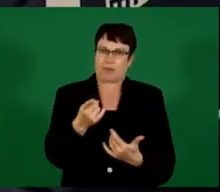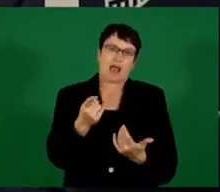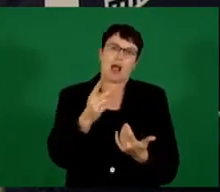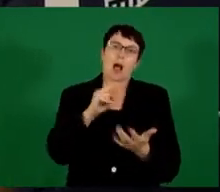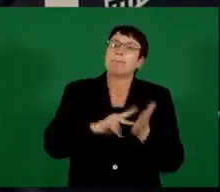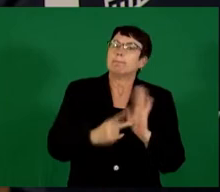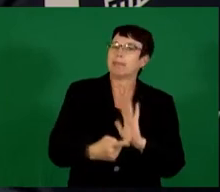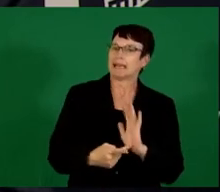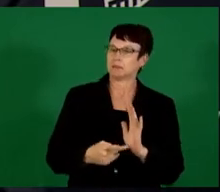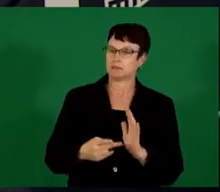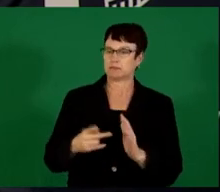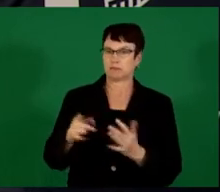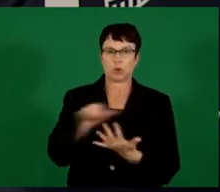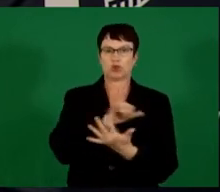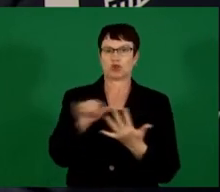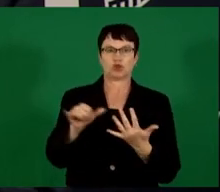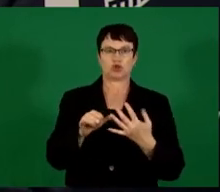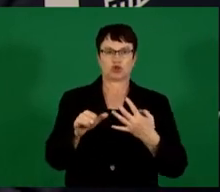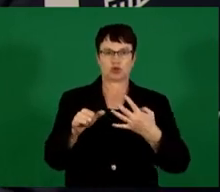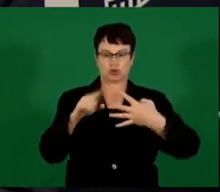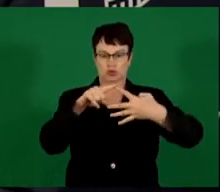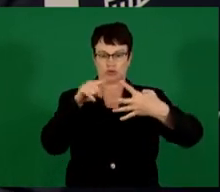a rule of thumb we can get